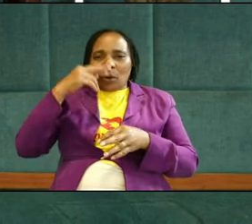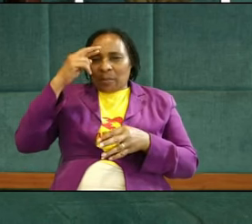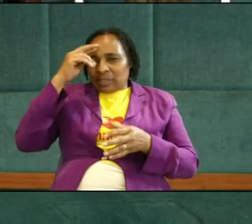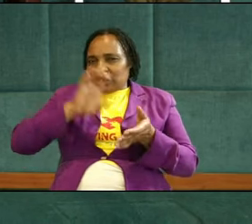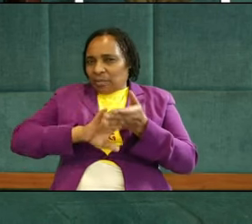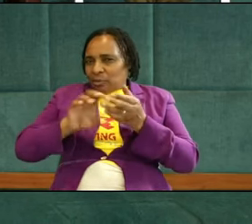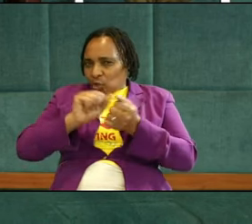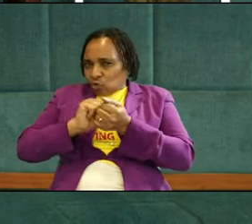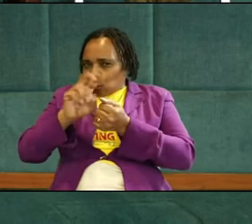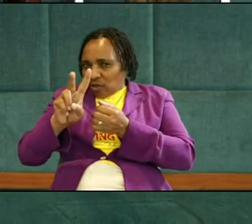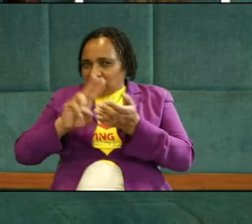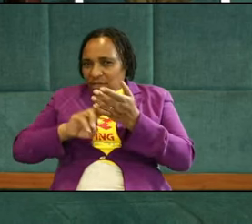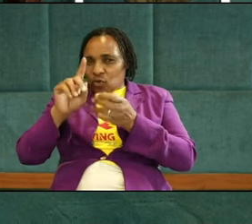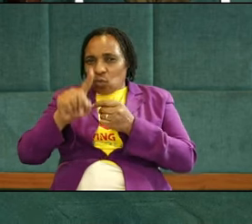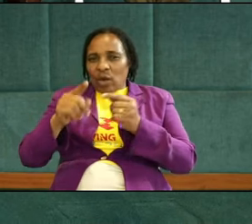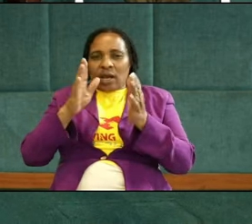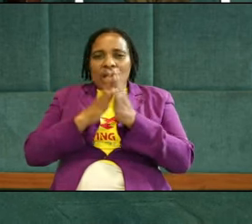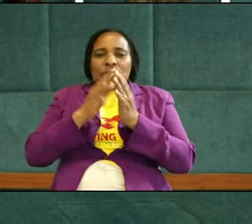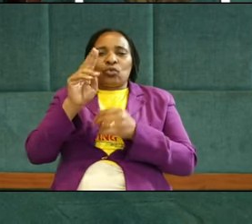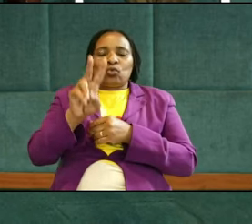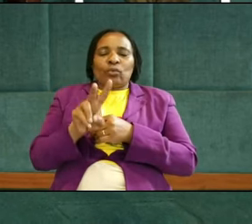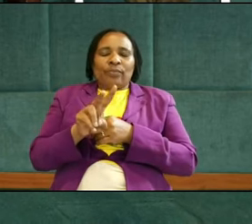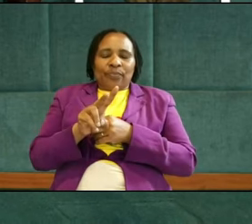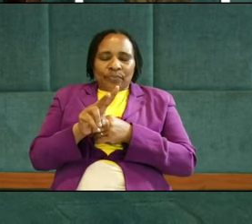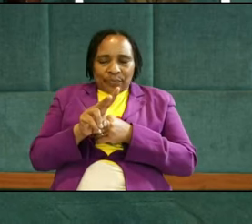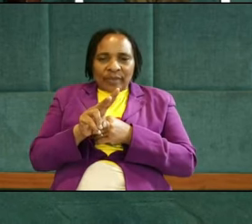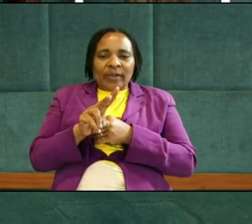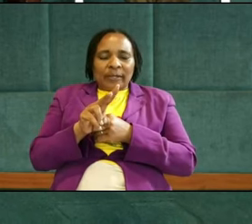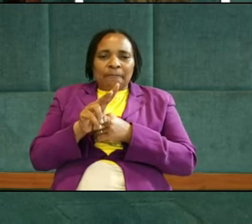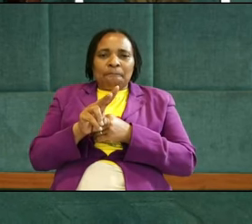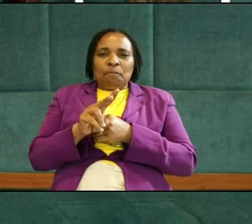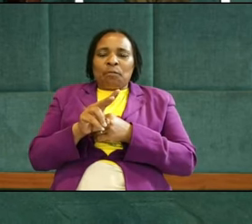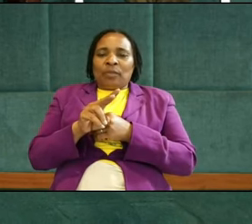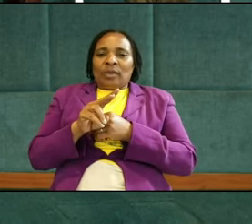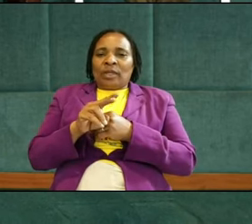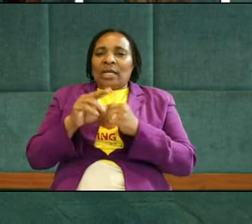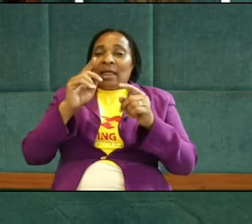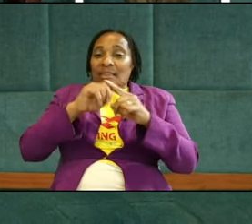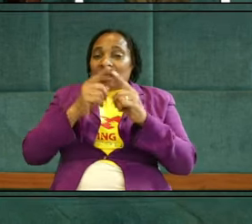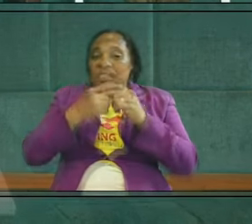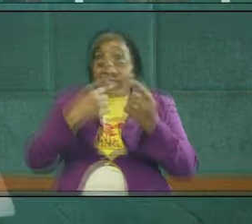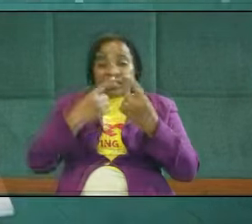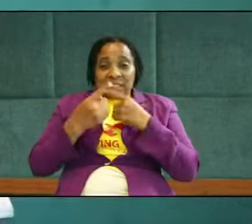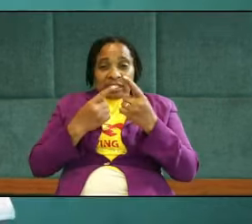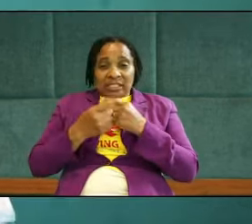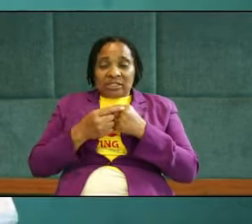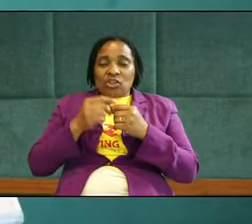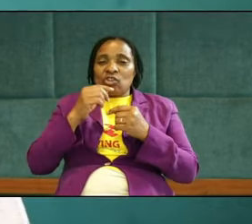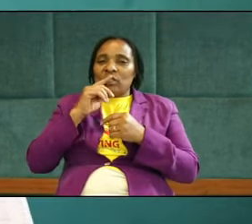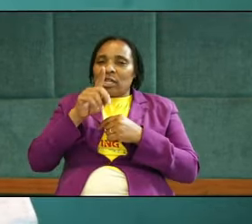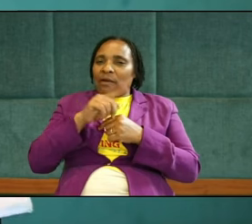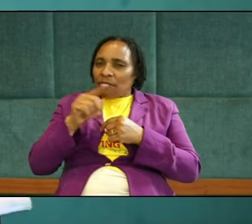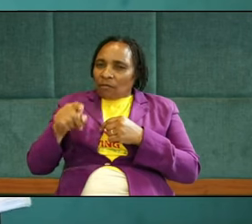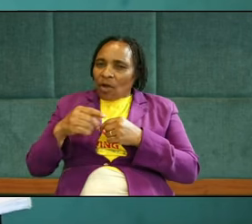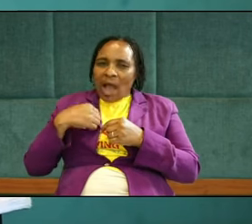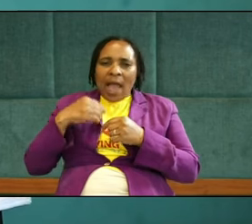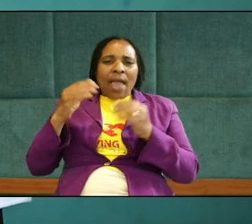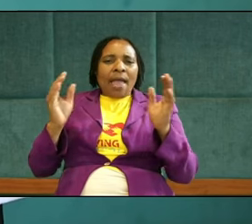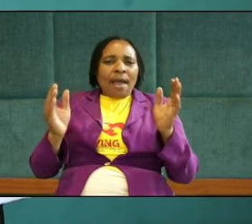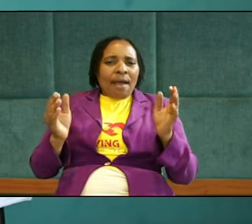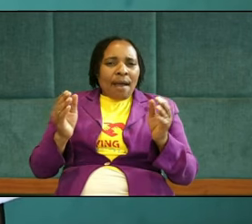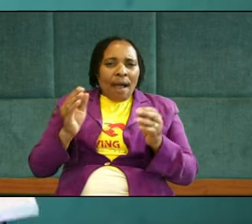verse 1 and 2. I'll ask Richard to read that for us. Romans 12, 1 and 2. And it says, therefore, I urge